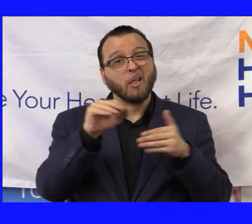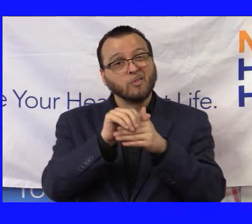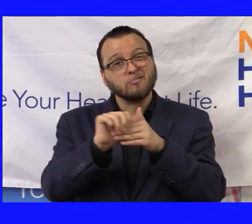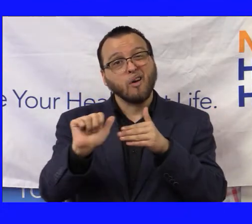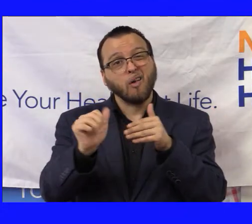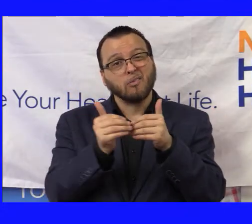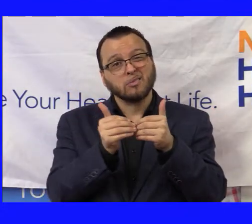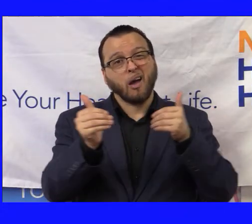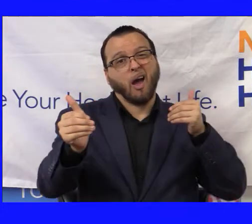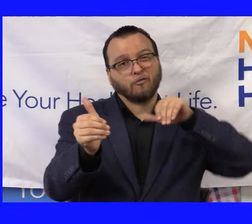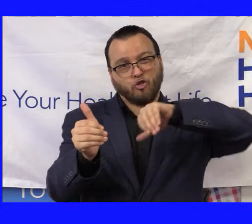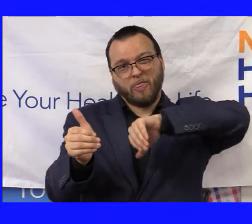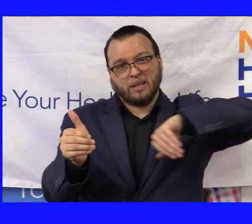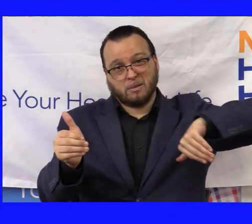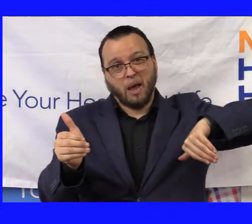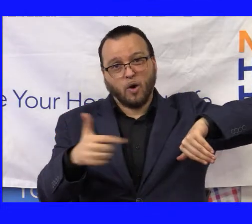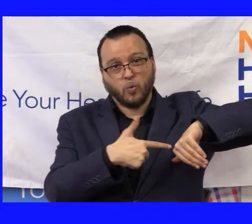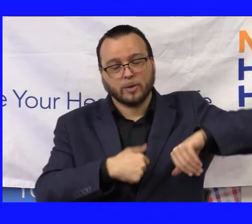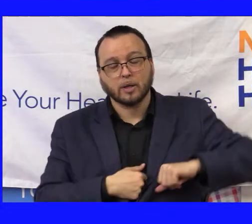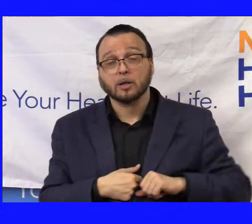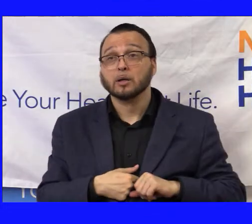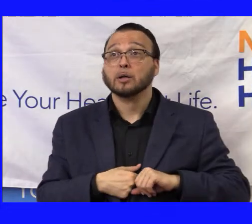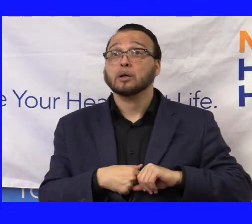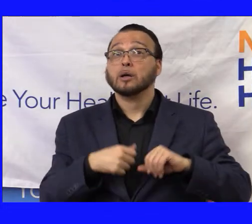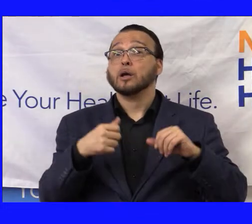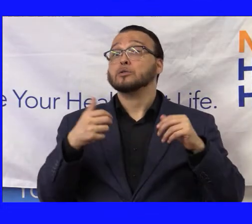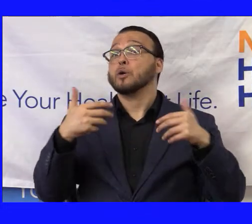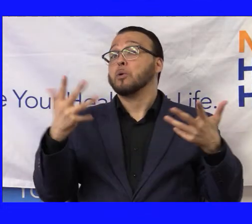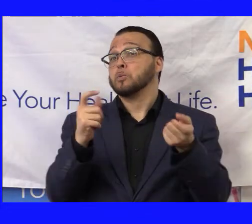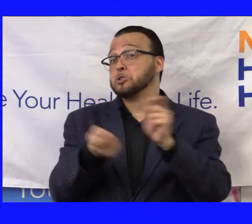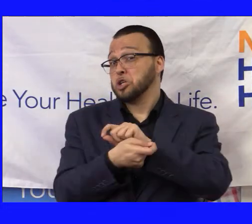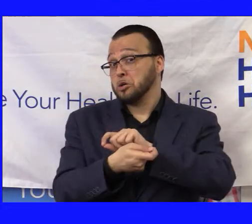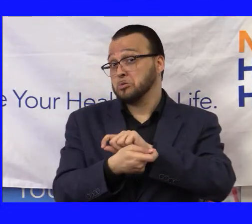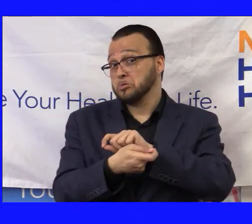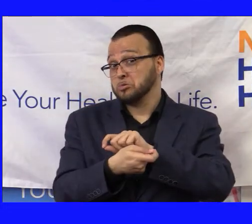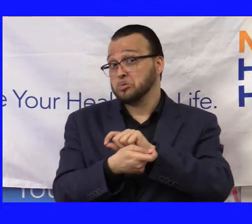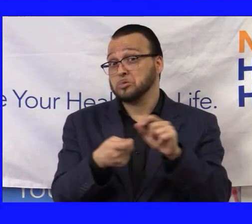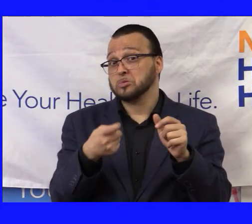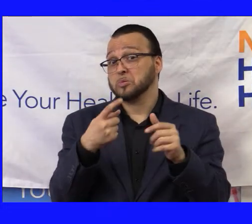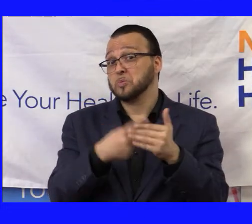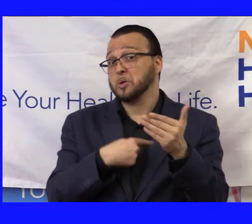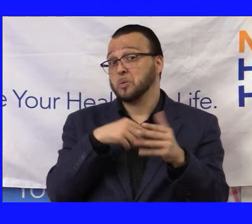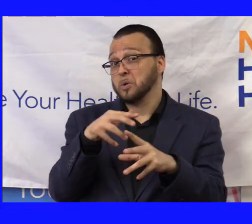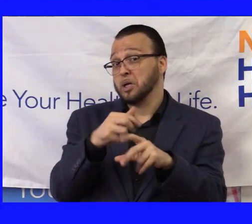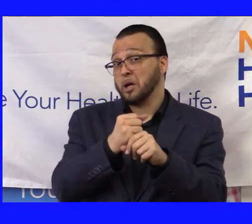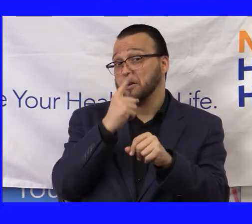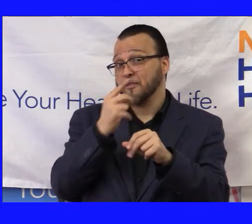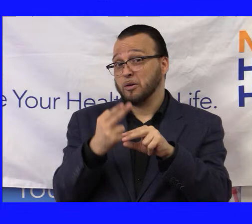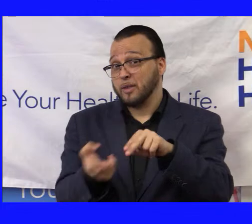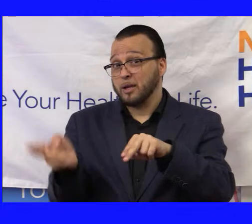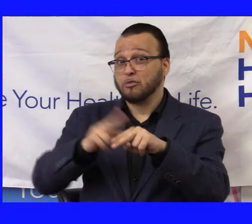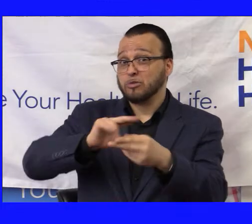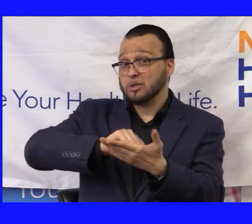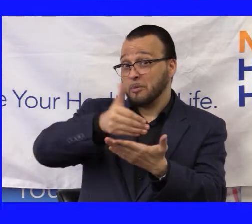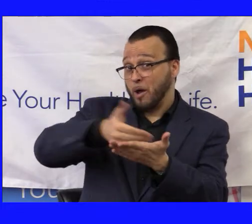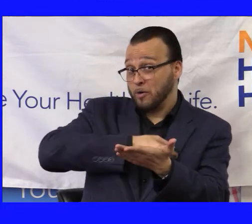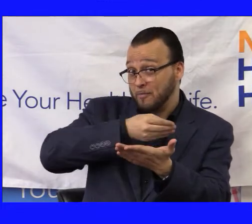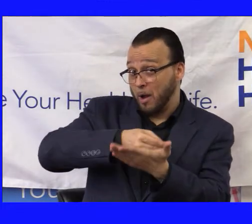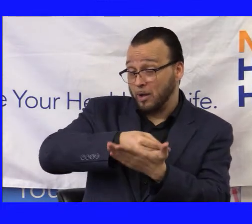beyond this month. So in terms of the changes with what we get for the extra or the increased amount of money